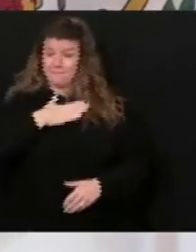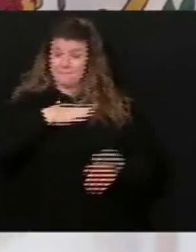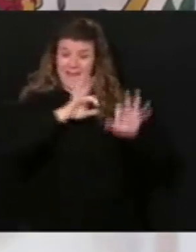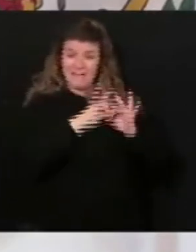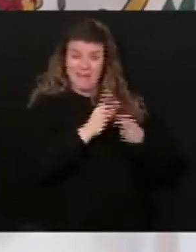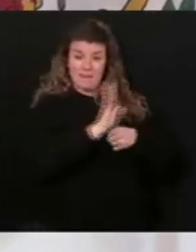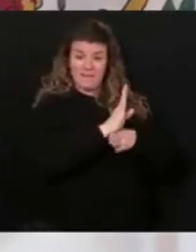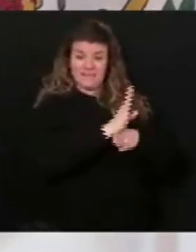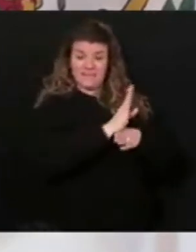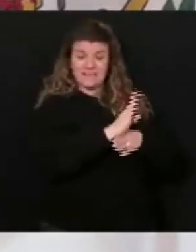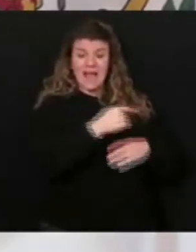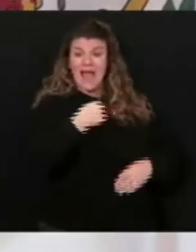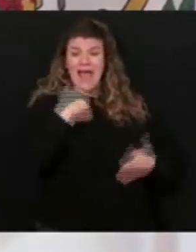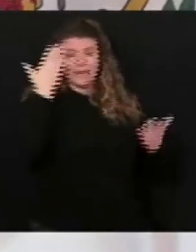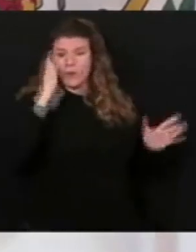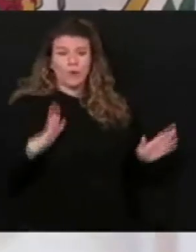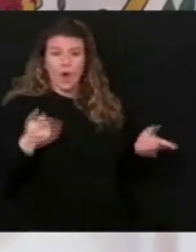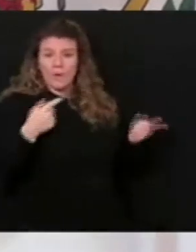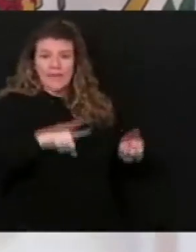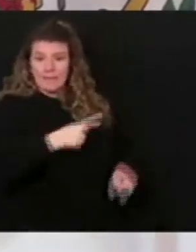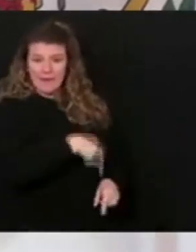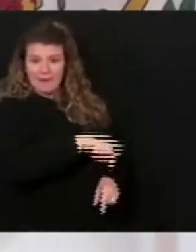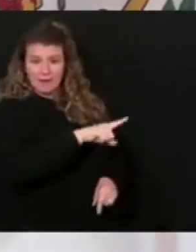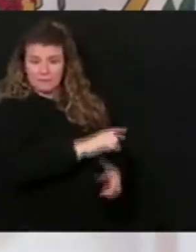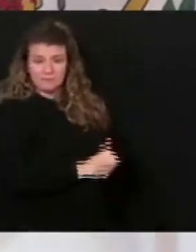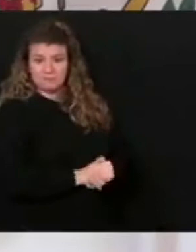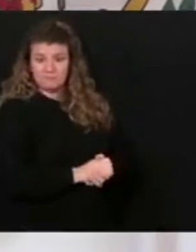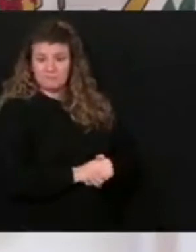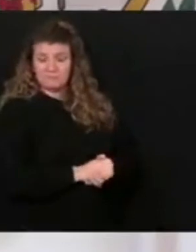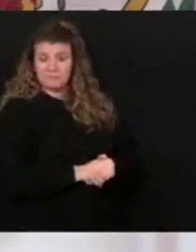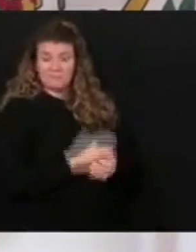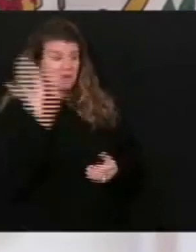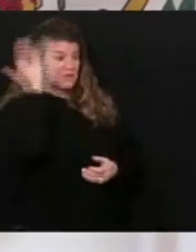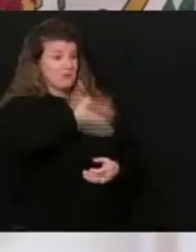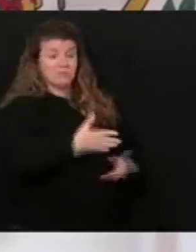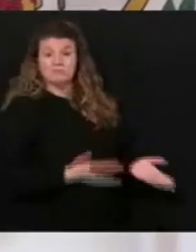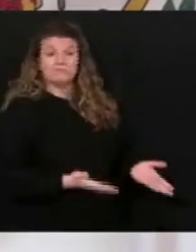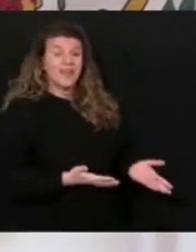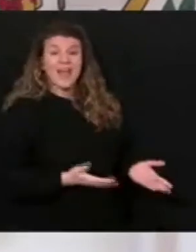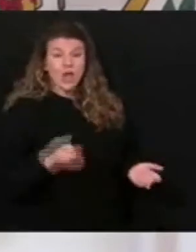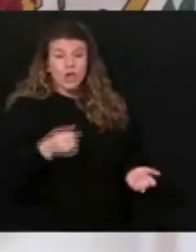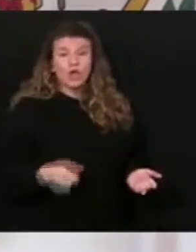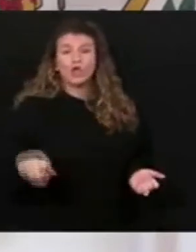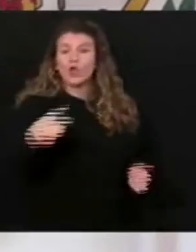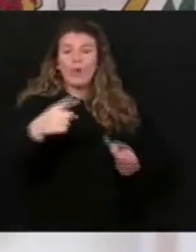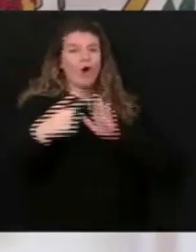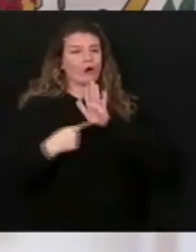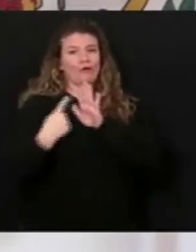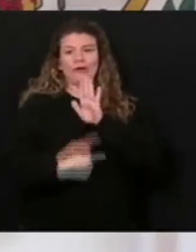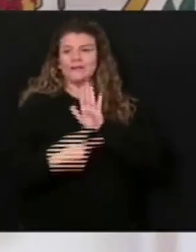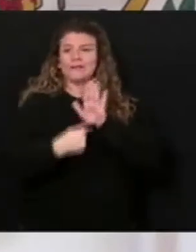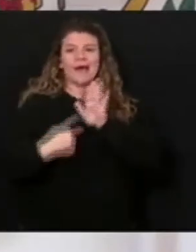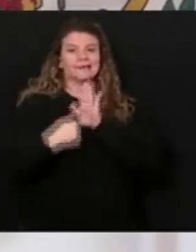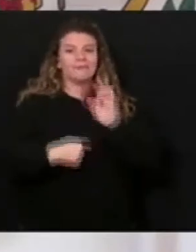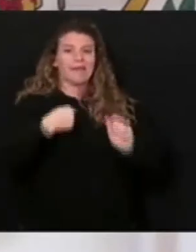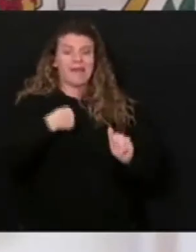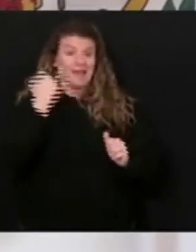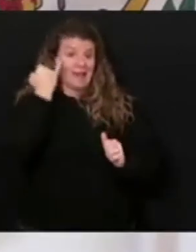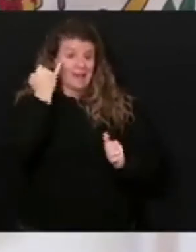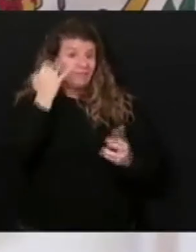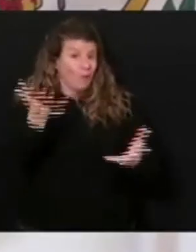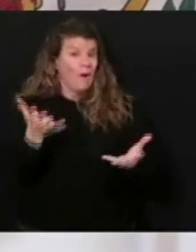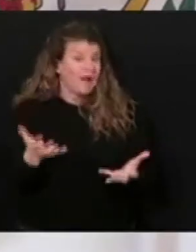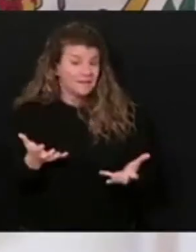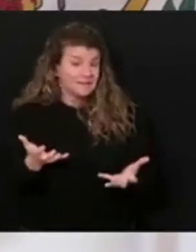I had no clue. I mean, you may throw rocks at me if you choose to do so, but